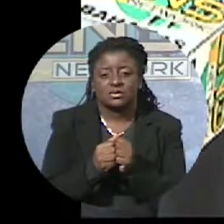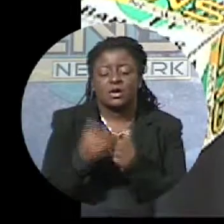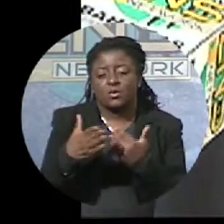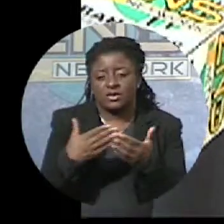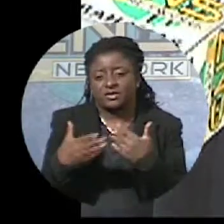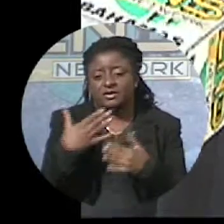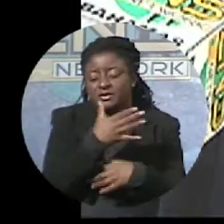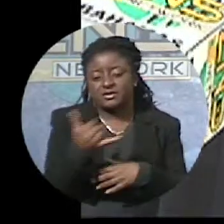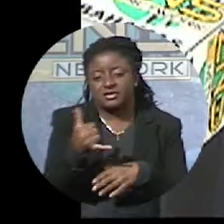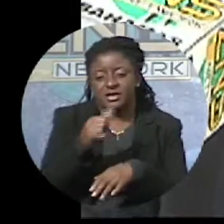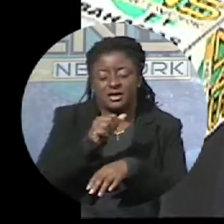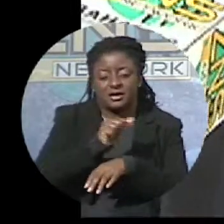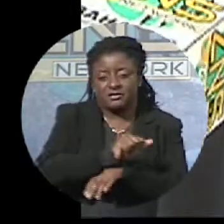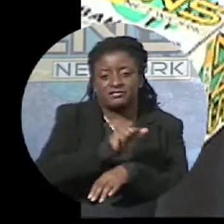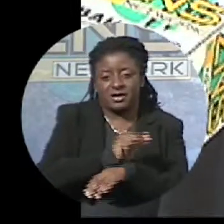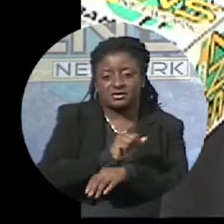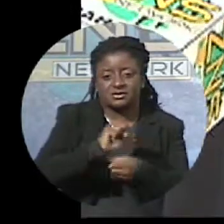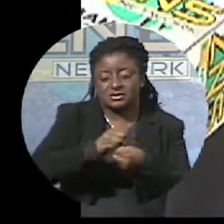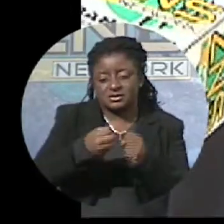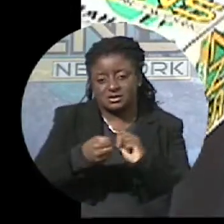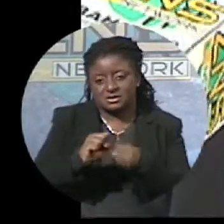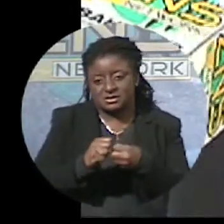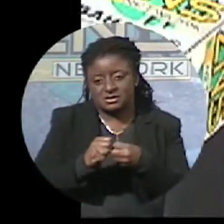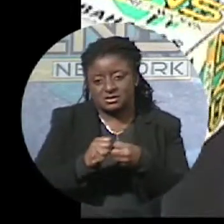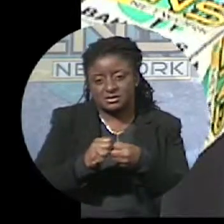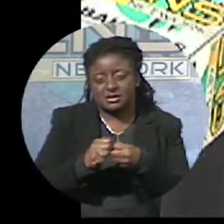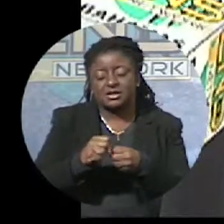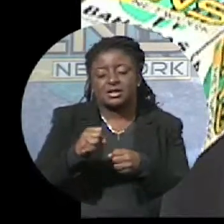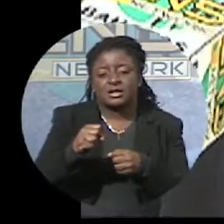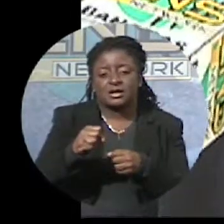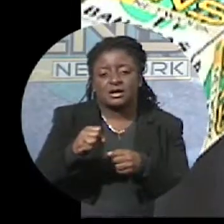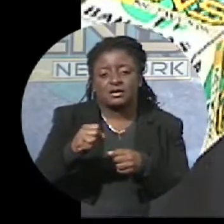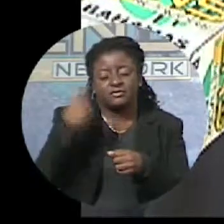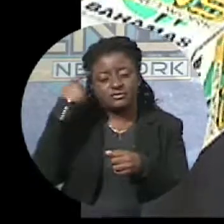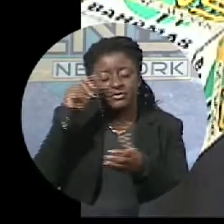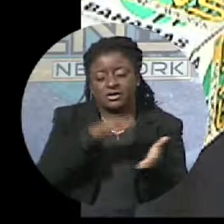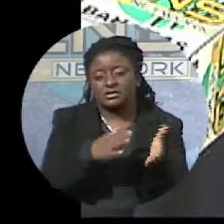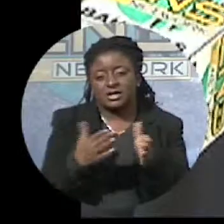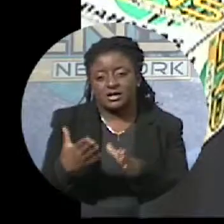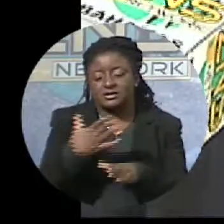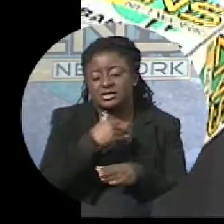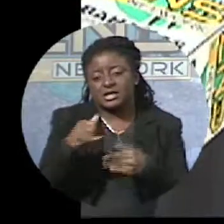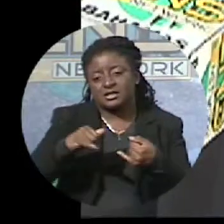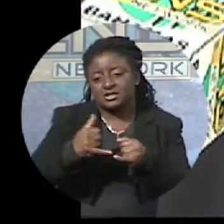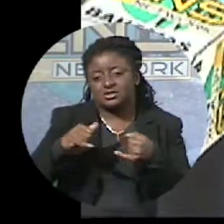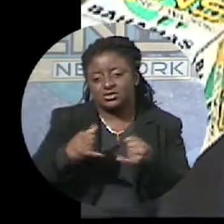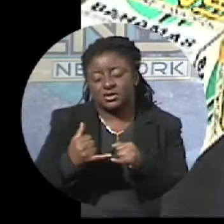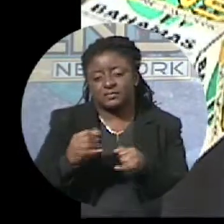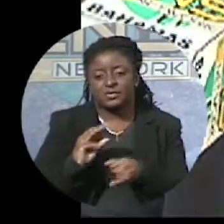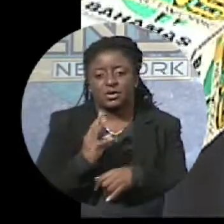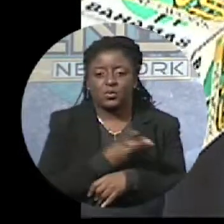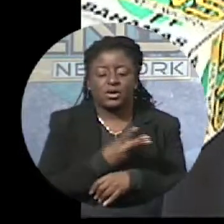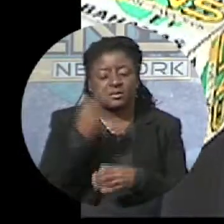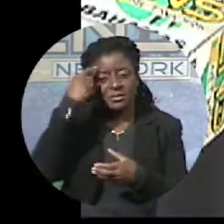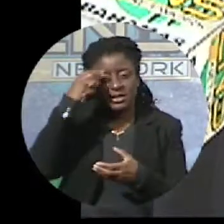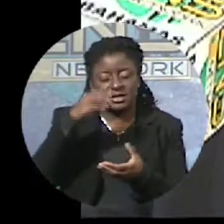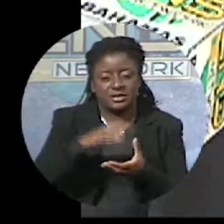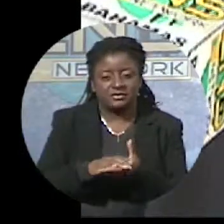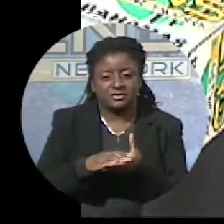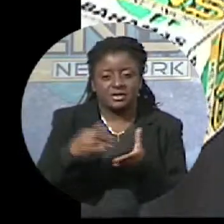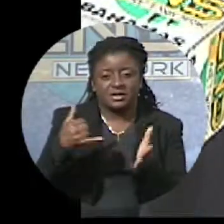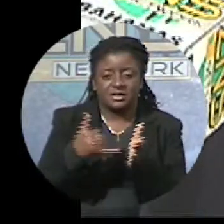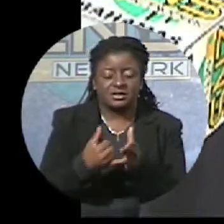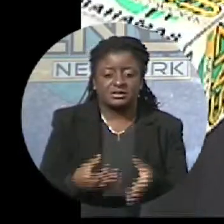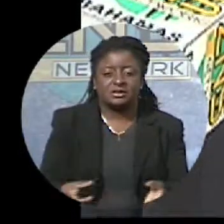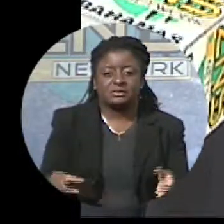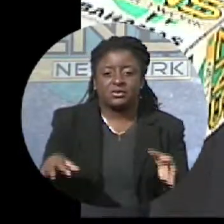affected the statistics in terms of fatalities and those who are injured. But we believe that it is a very, very important